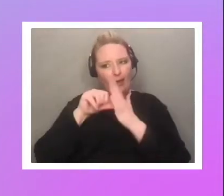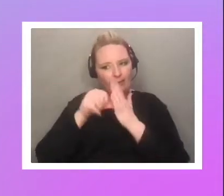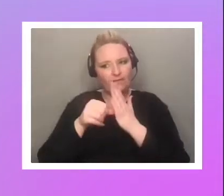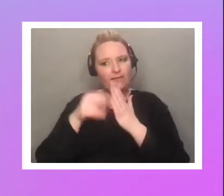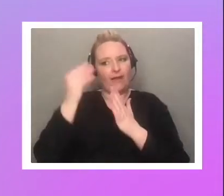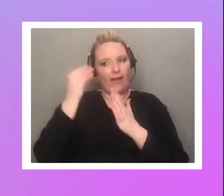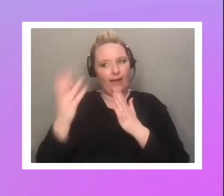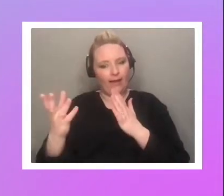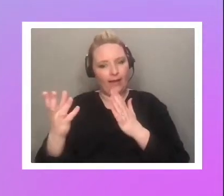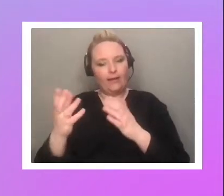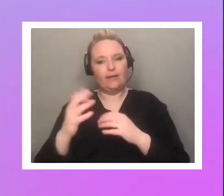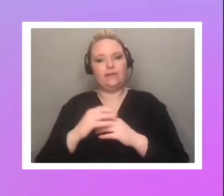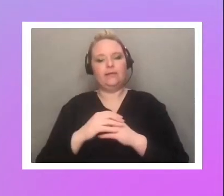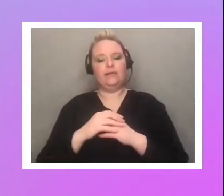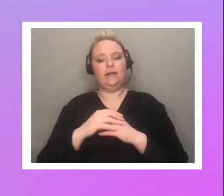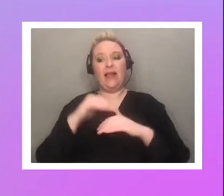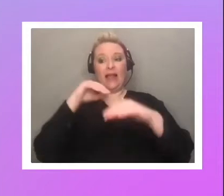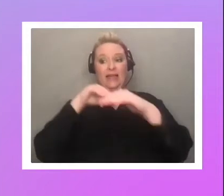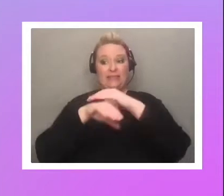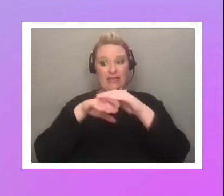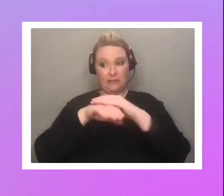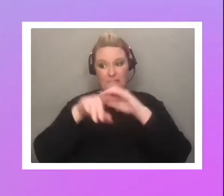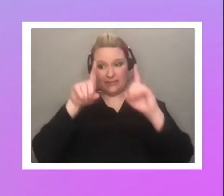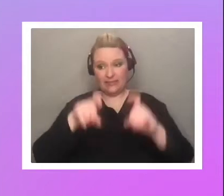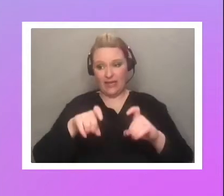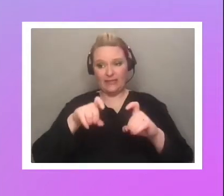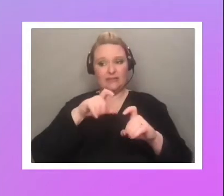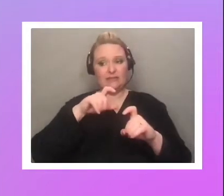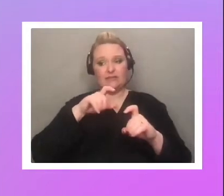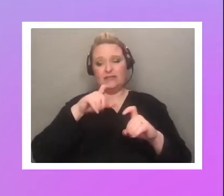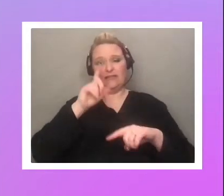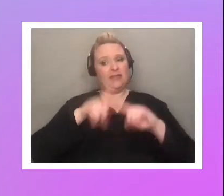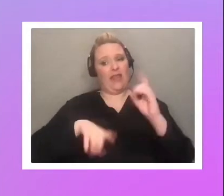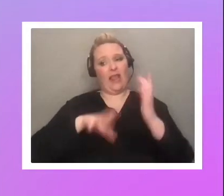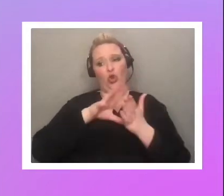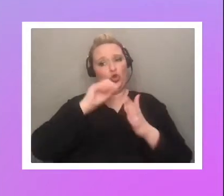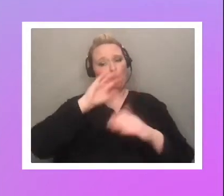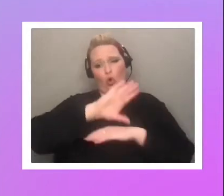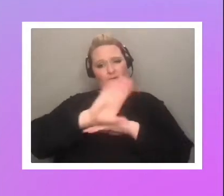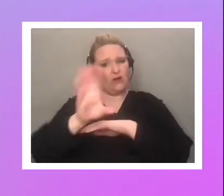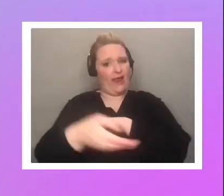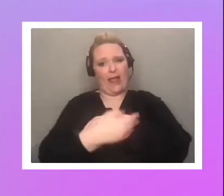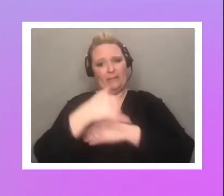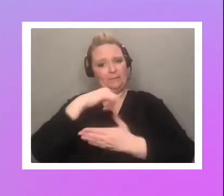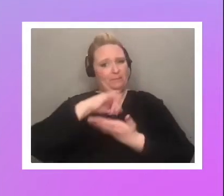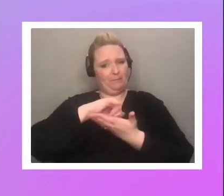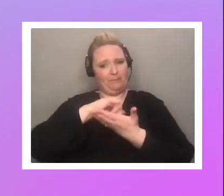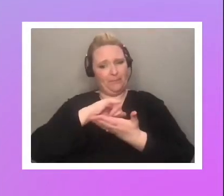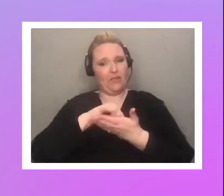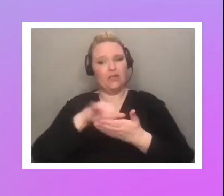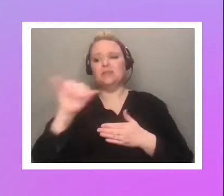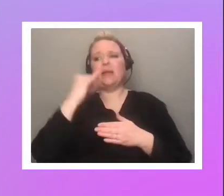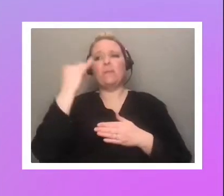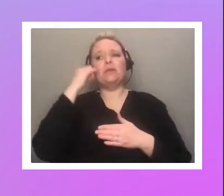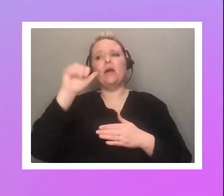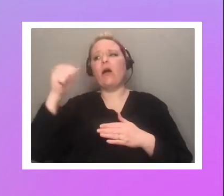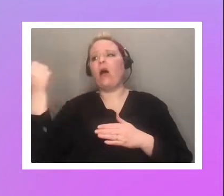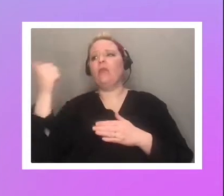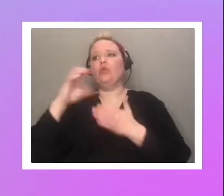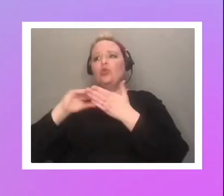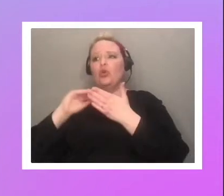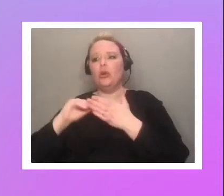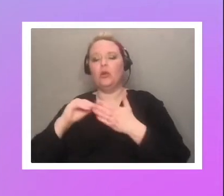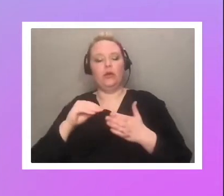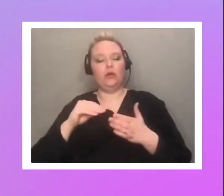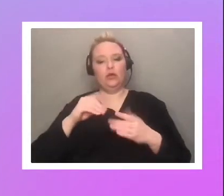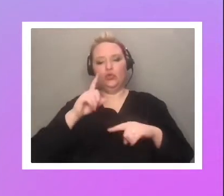that accessibility testing is not something that you can learn overnight. You don't, just like with anything else, you don't learn other testing